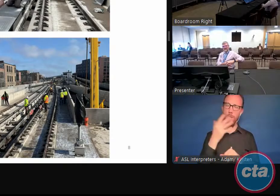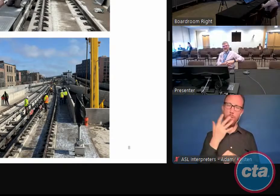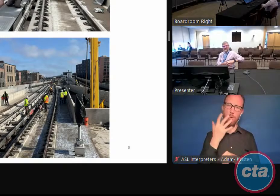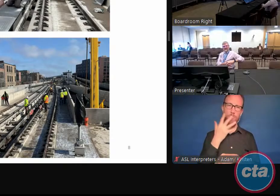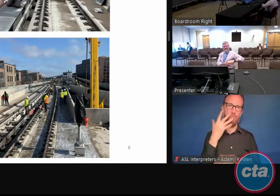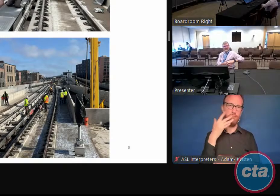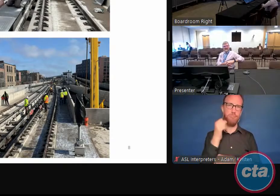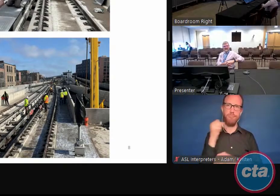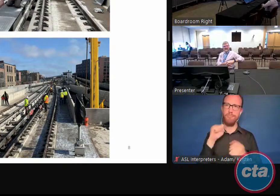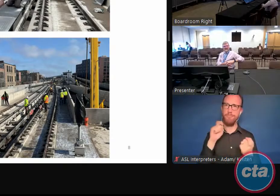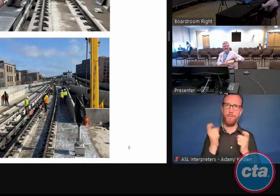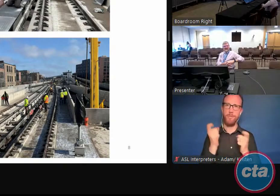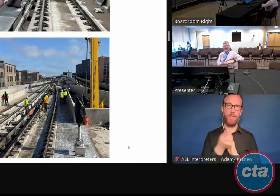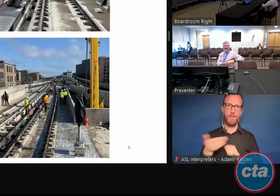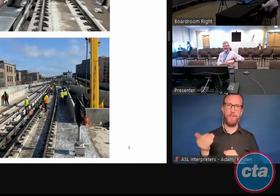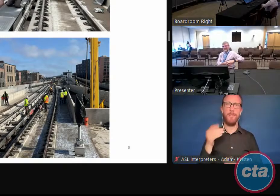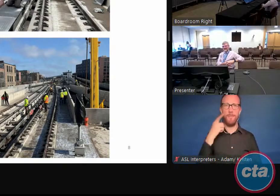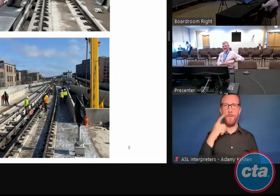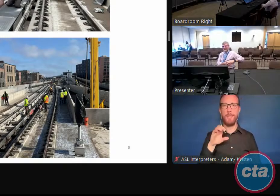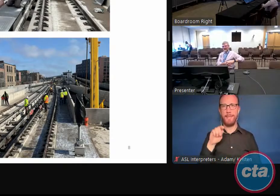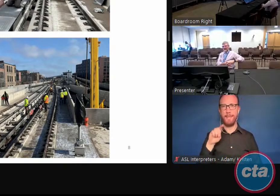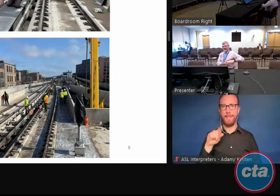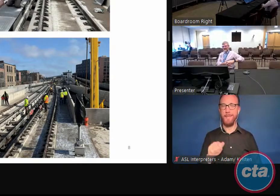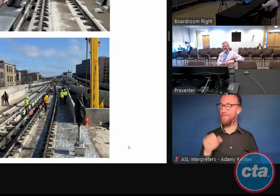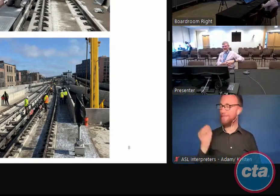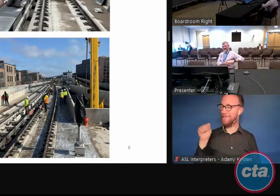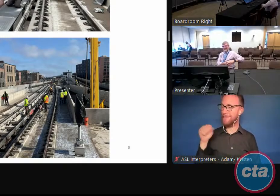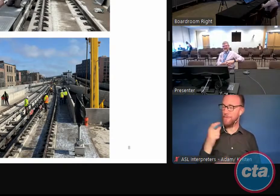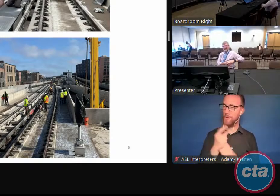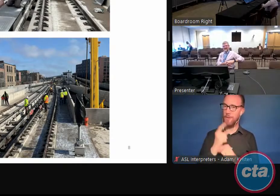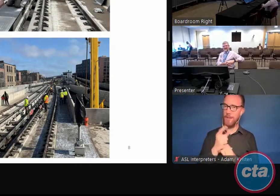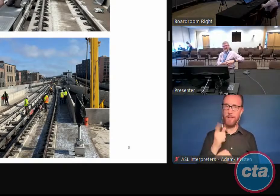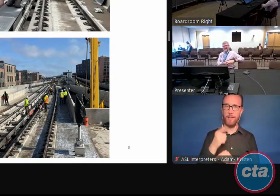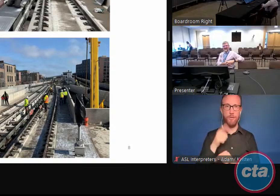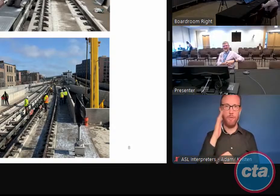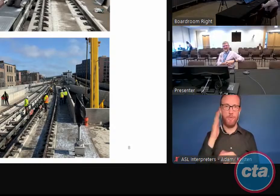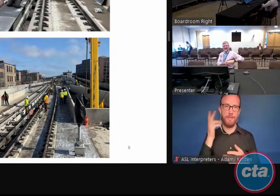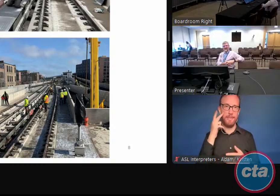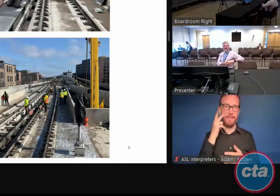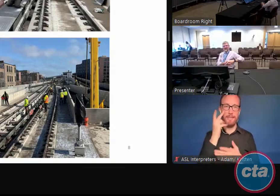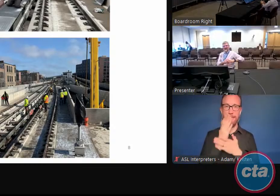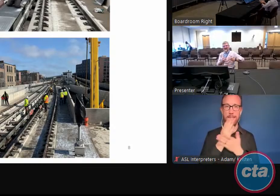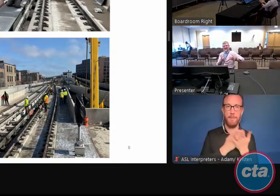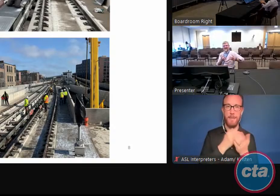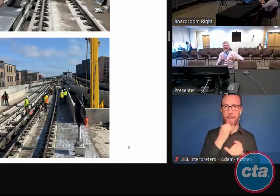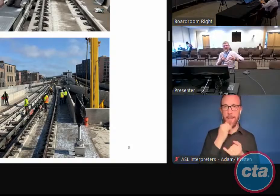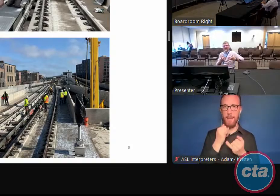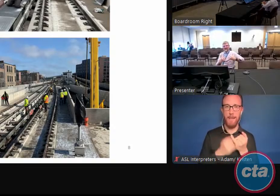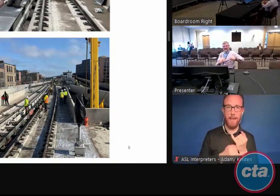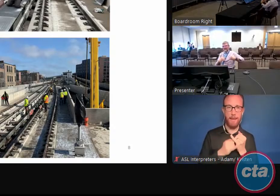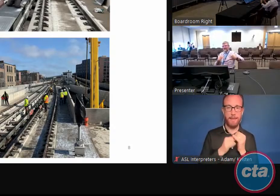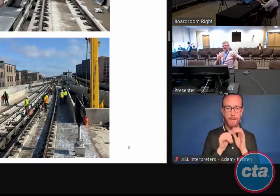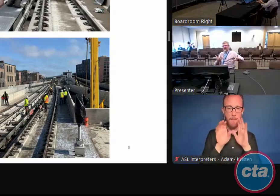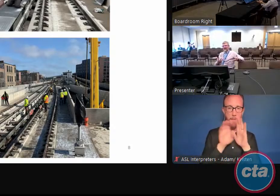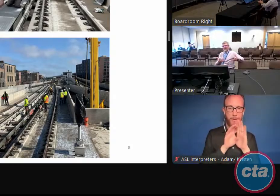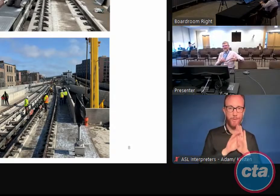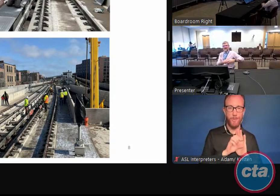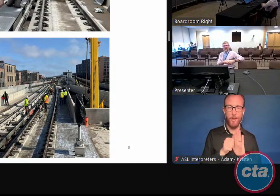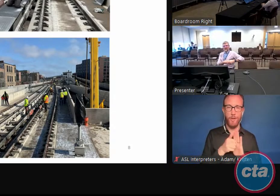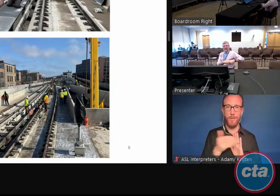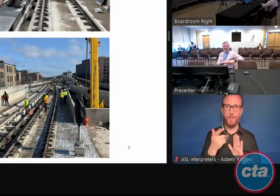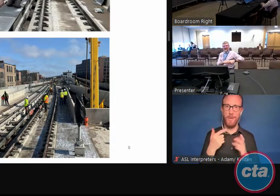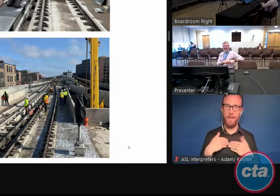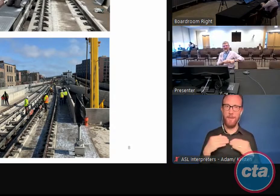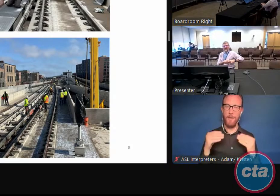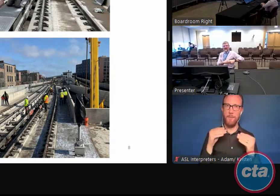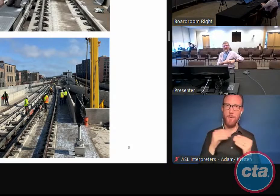in authority. So again, thank you. It is. And so you guys will get some of the last sneak peeks stations. We're starting to pull back we've had a very voluminous